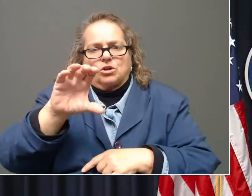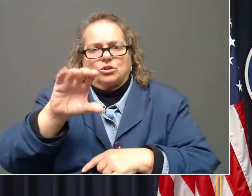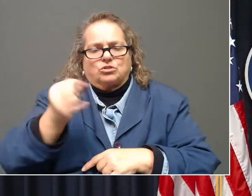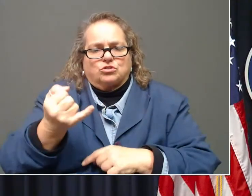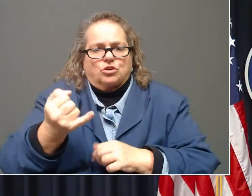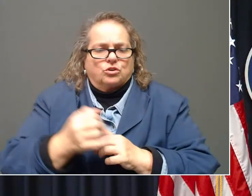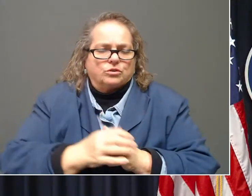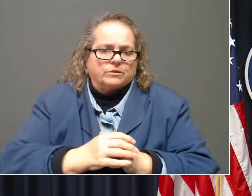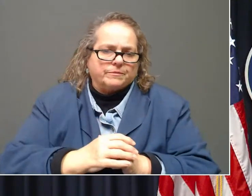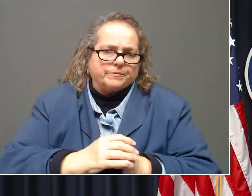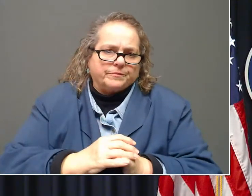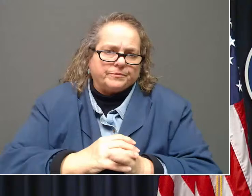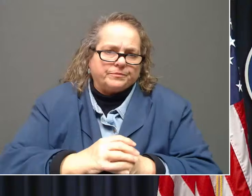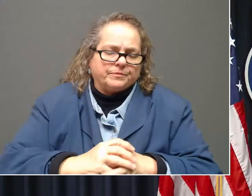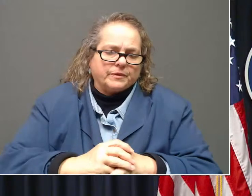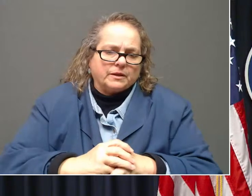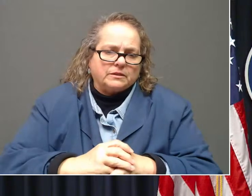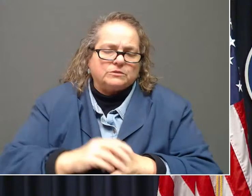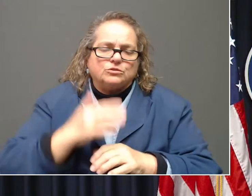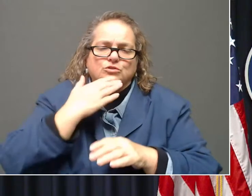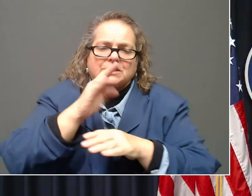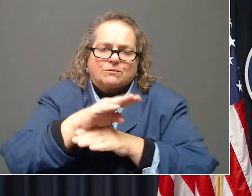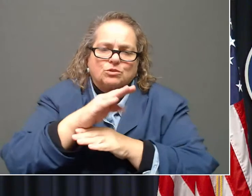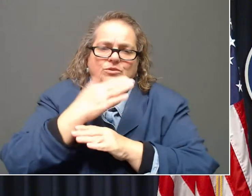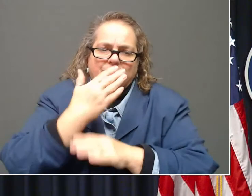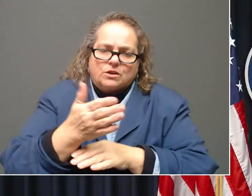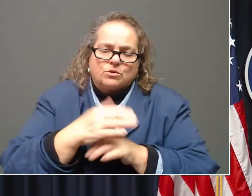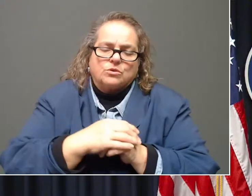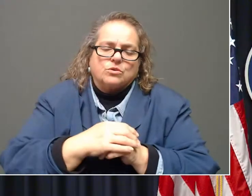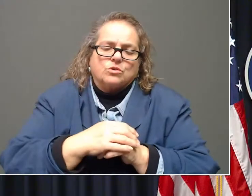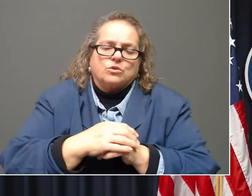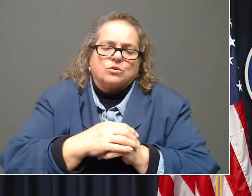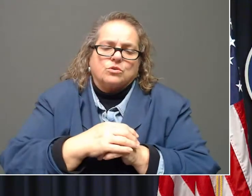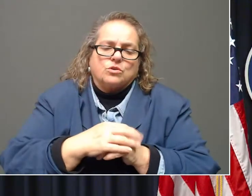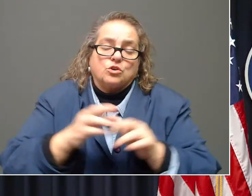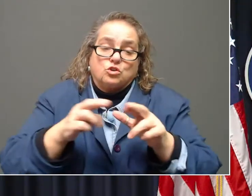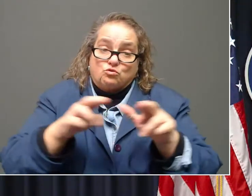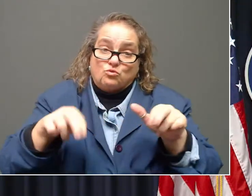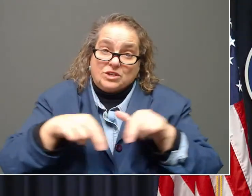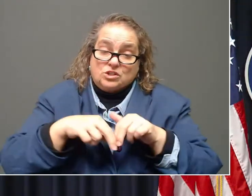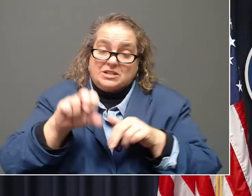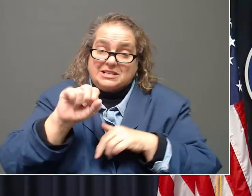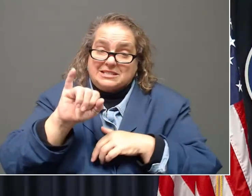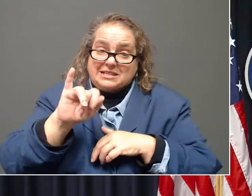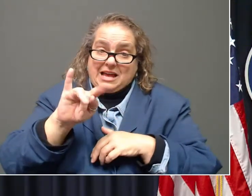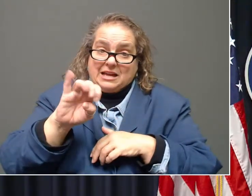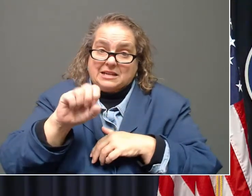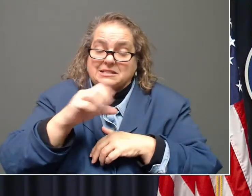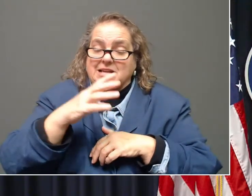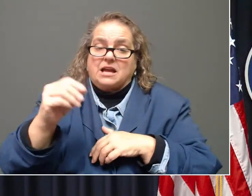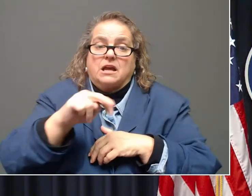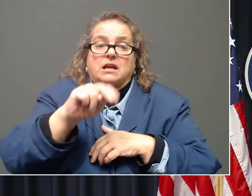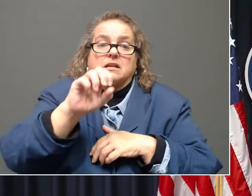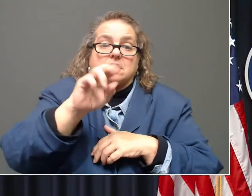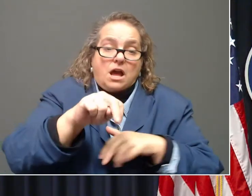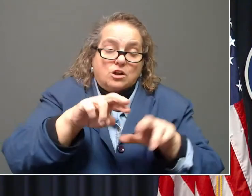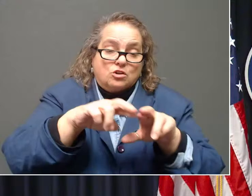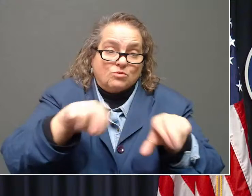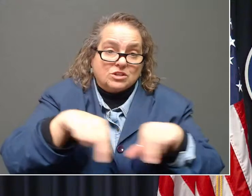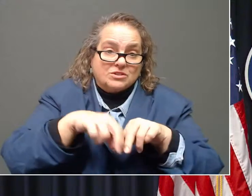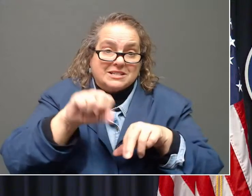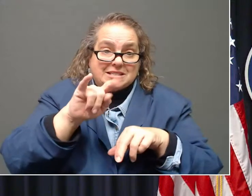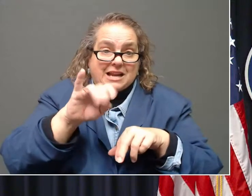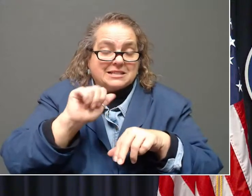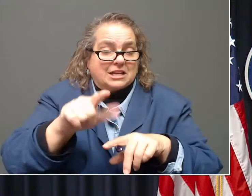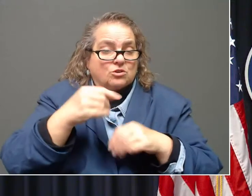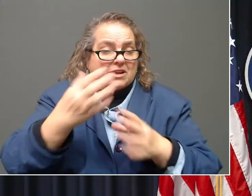commander-in-chief, and that in a time of emergency, that's what we need. Now, at the end of the day, these are tough decisions, and these are